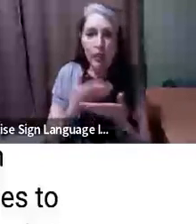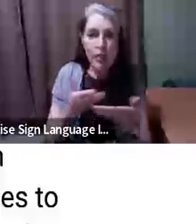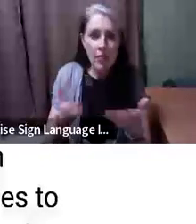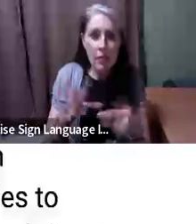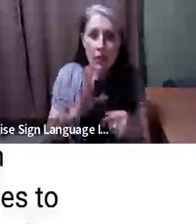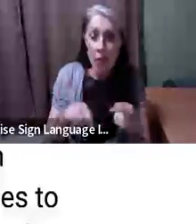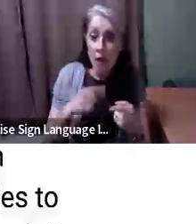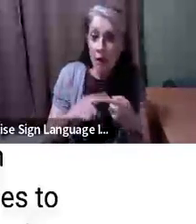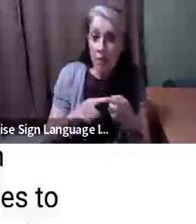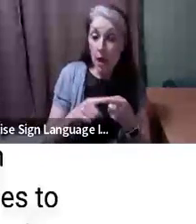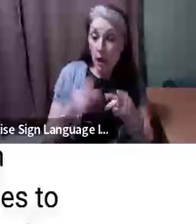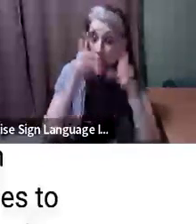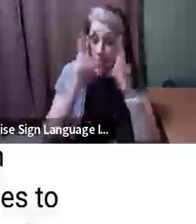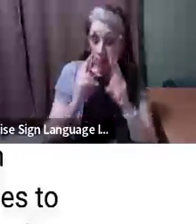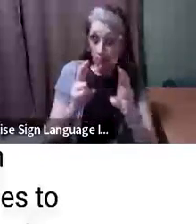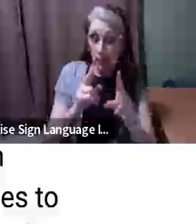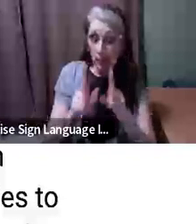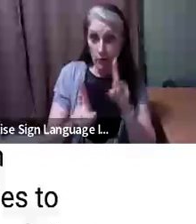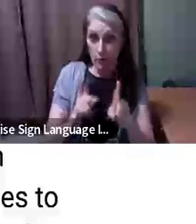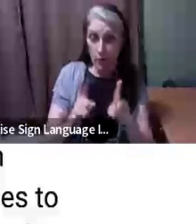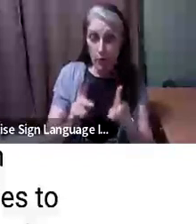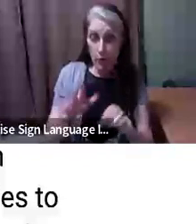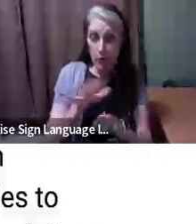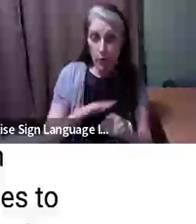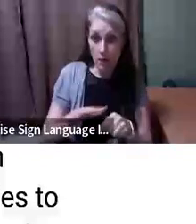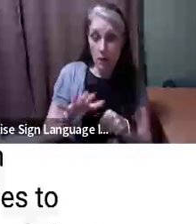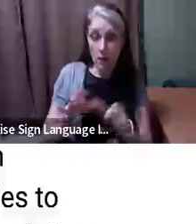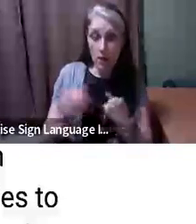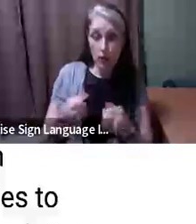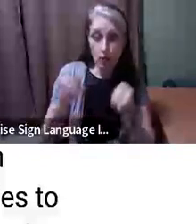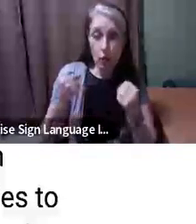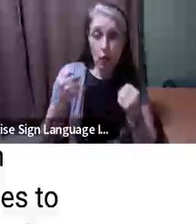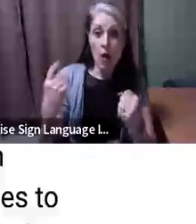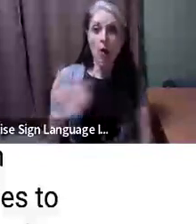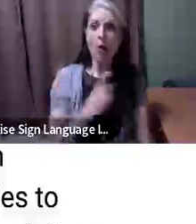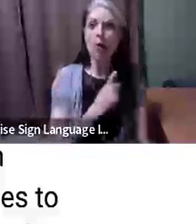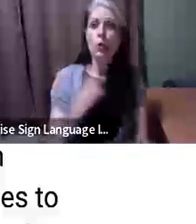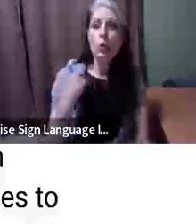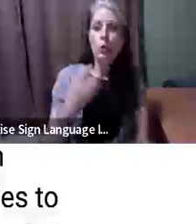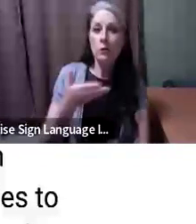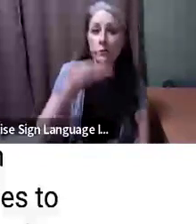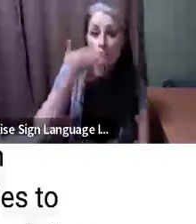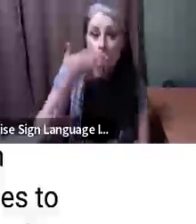Talking about respect for folks around strong fragrances, that was something I'd never seen before.